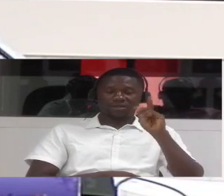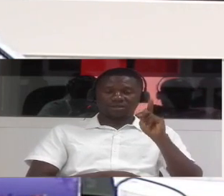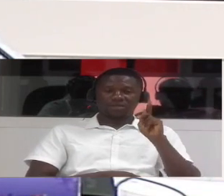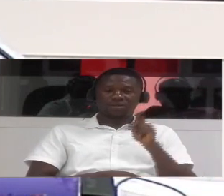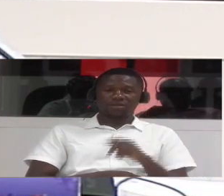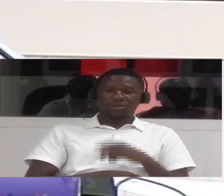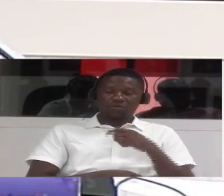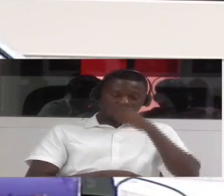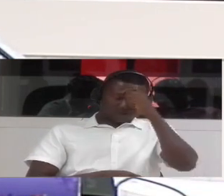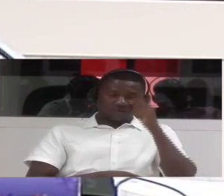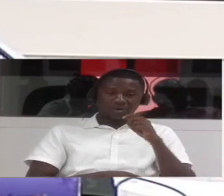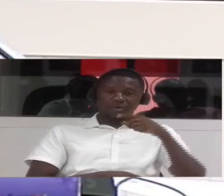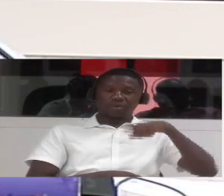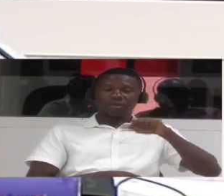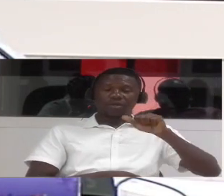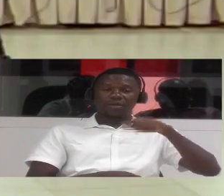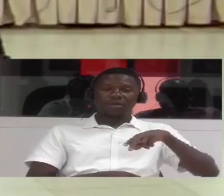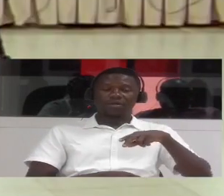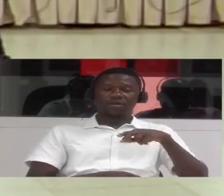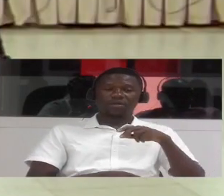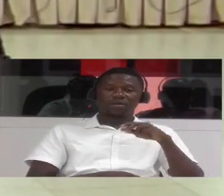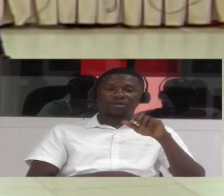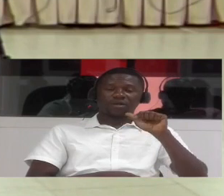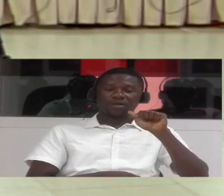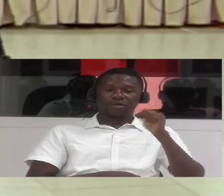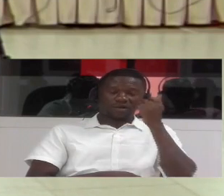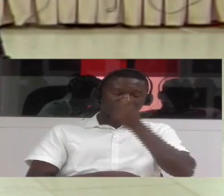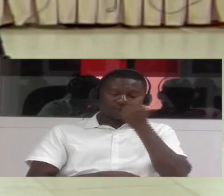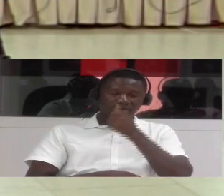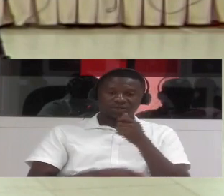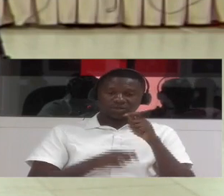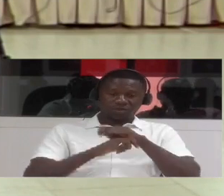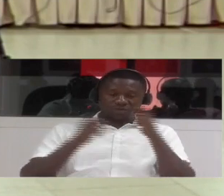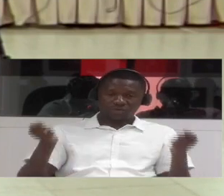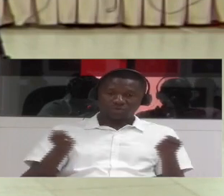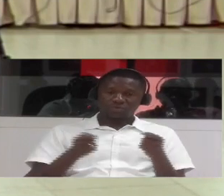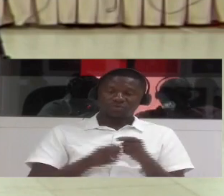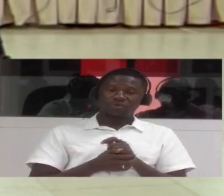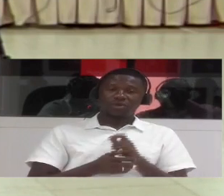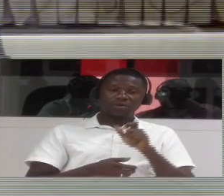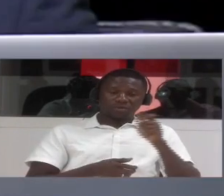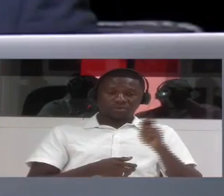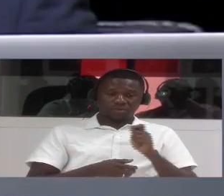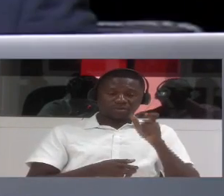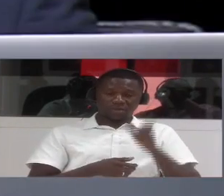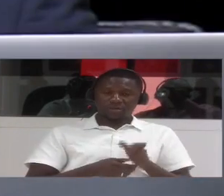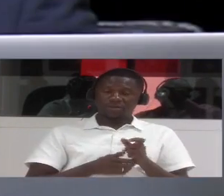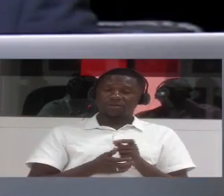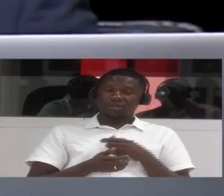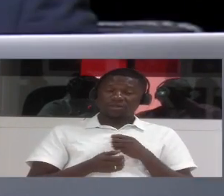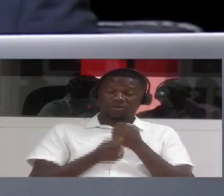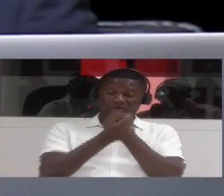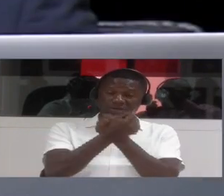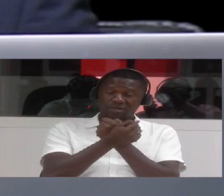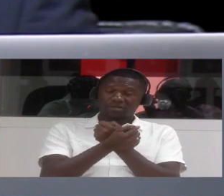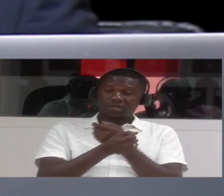That would be number 36 on your list. Yes. And he was, according to your list, arrested and detained